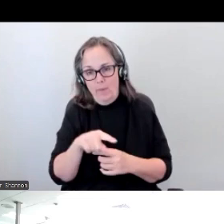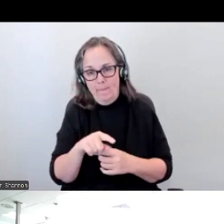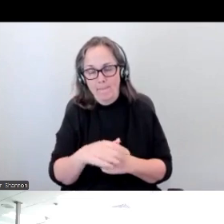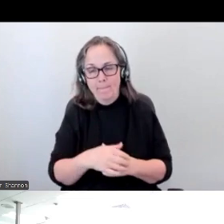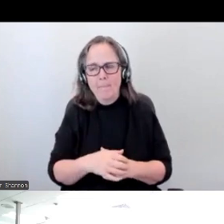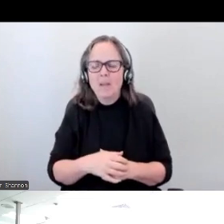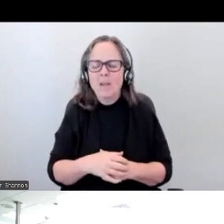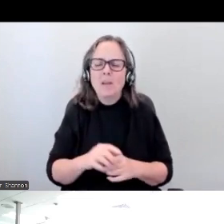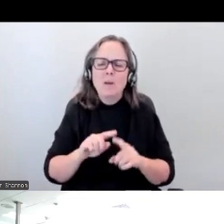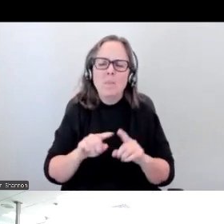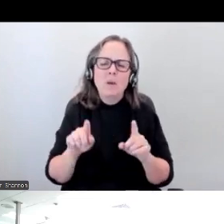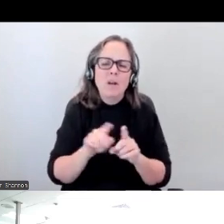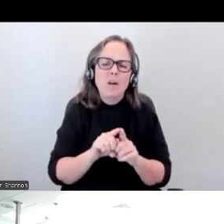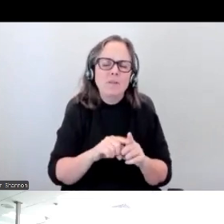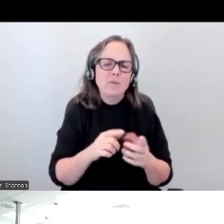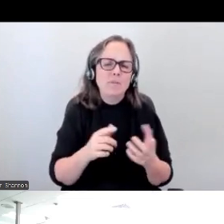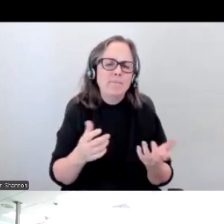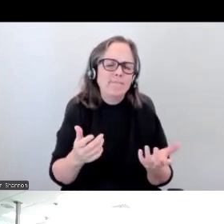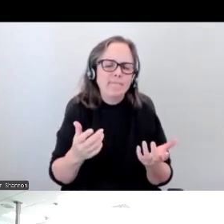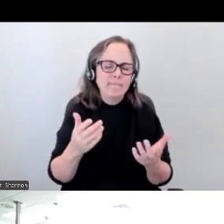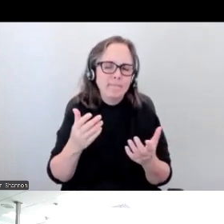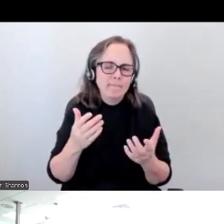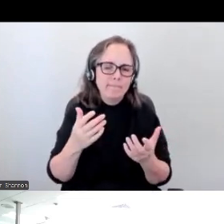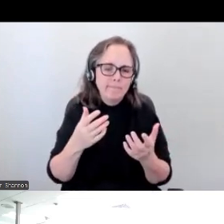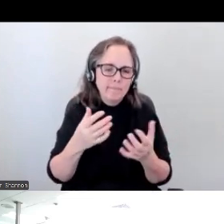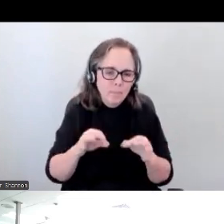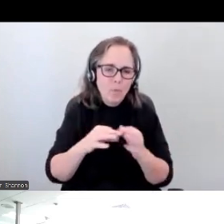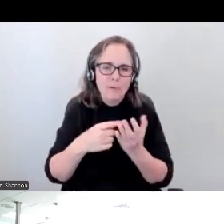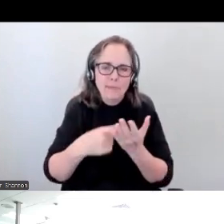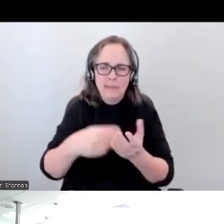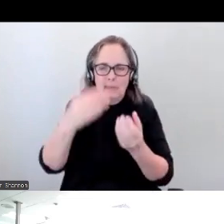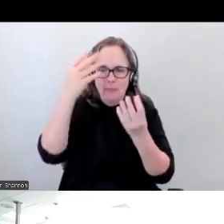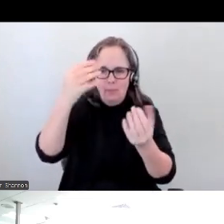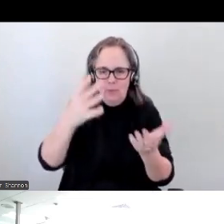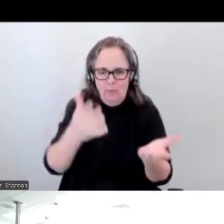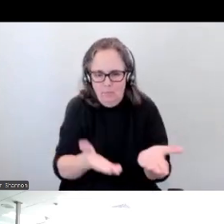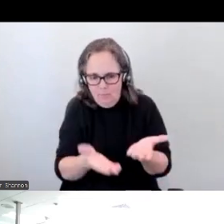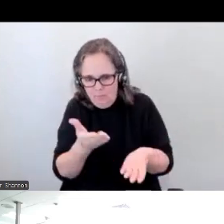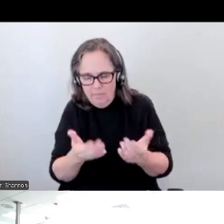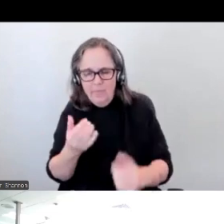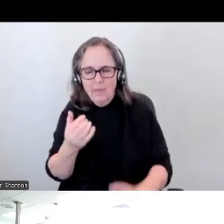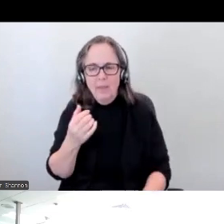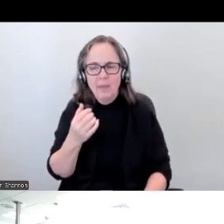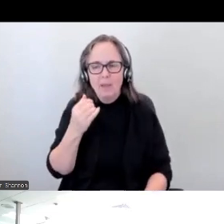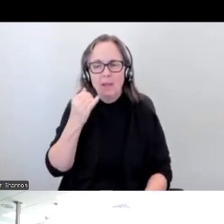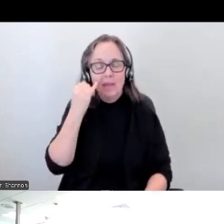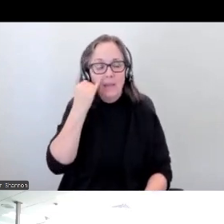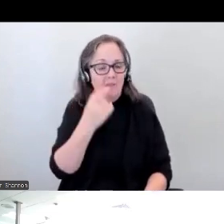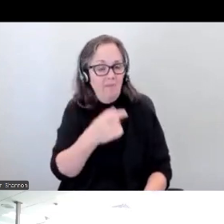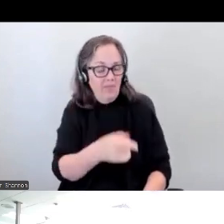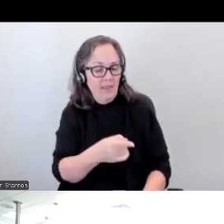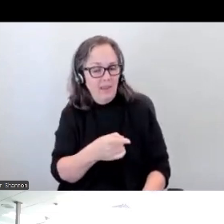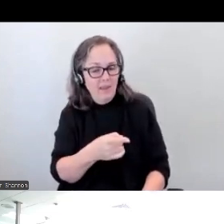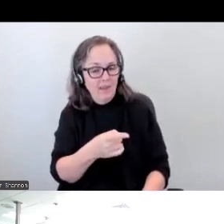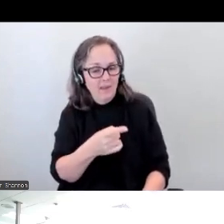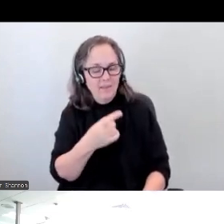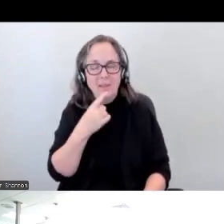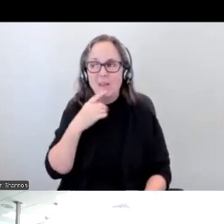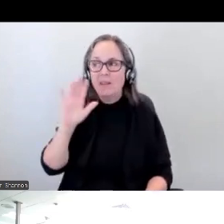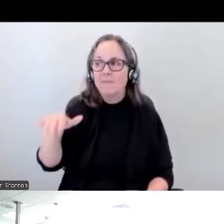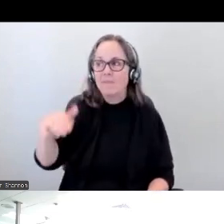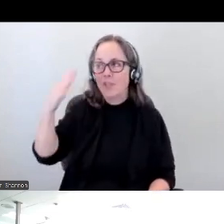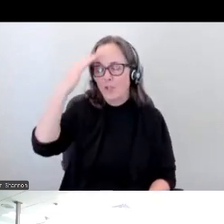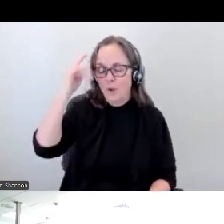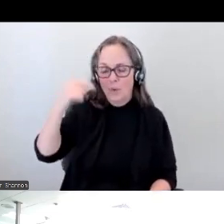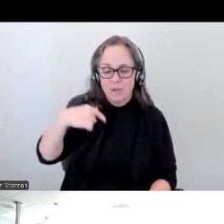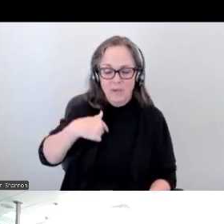it also goes back to the information. Um, if the person's if the patient themselves are saying, you know what, I